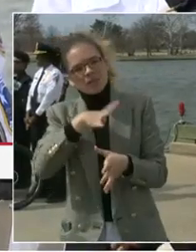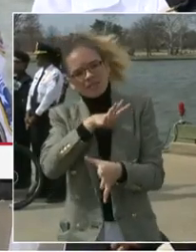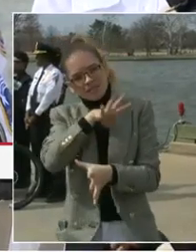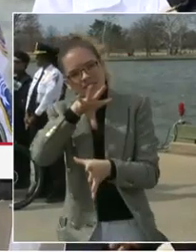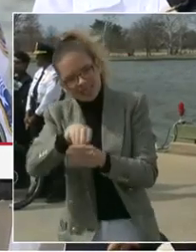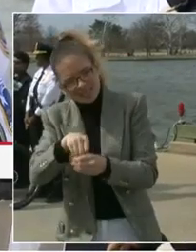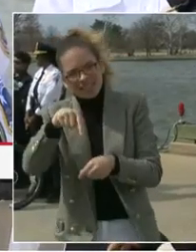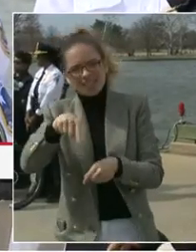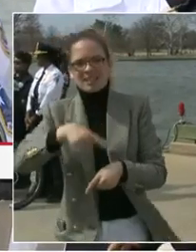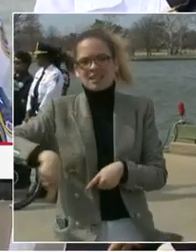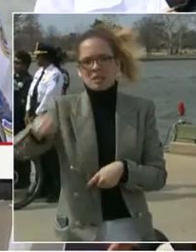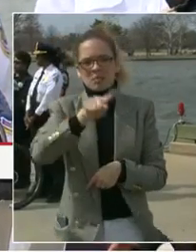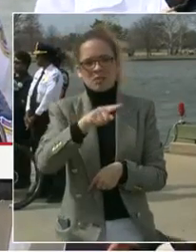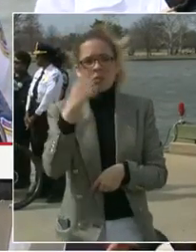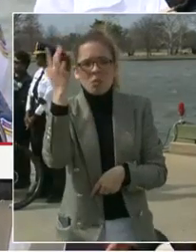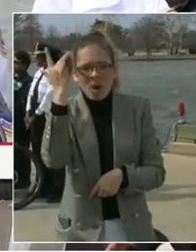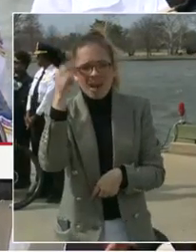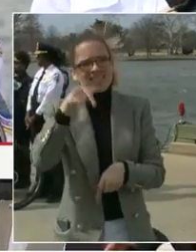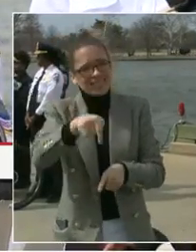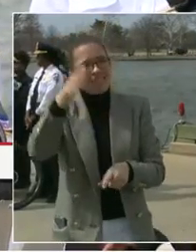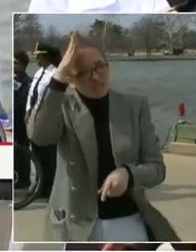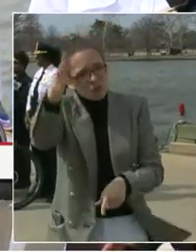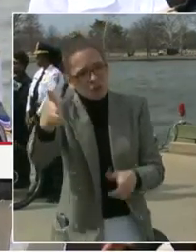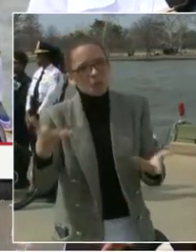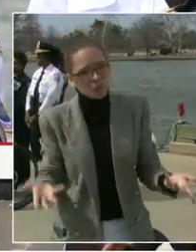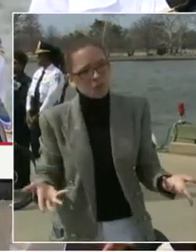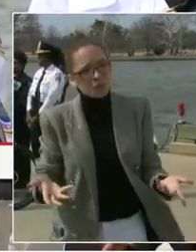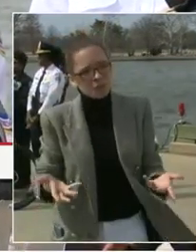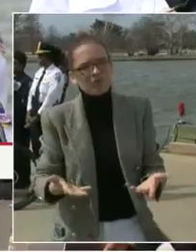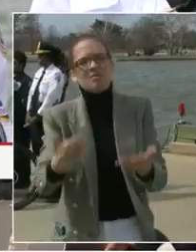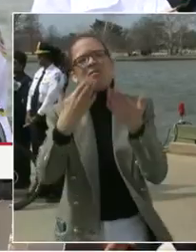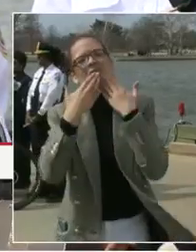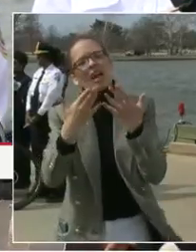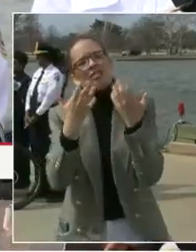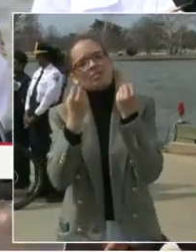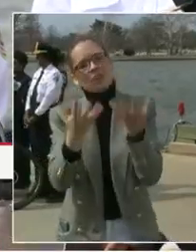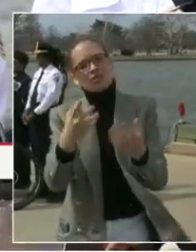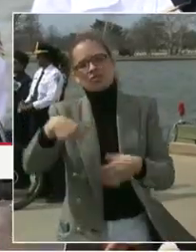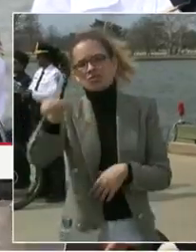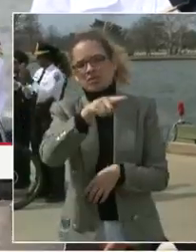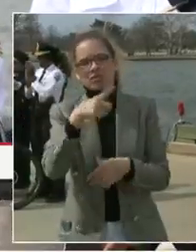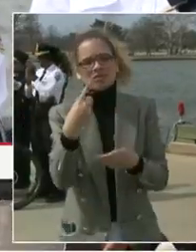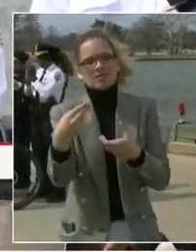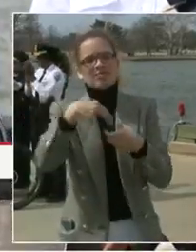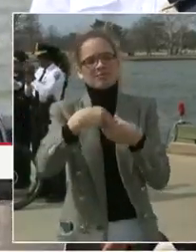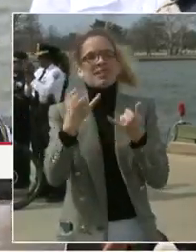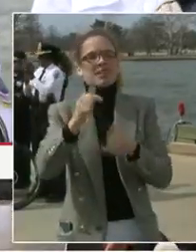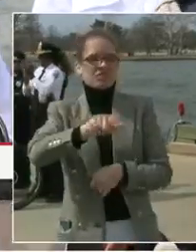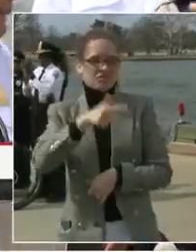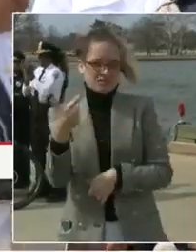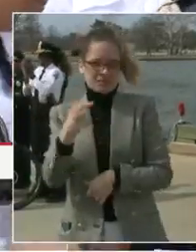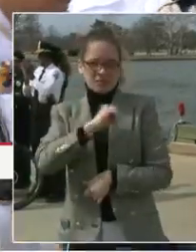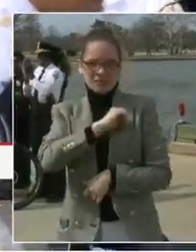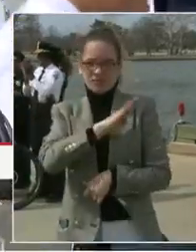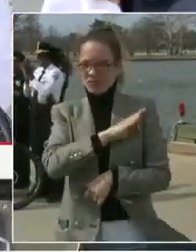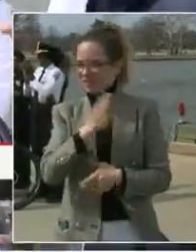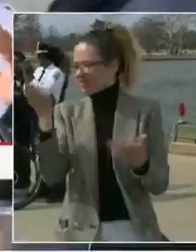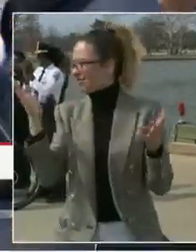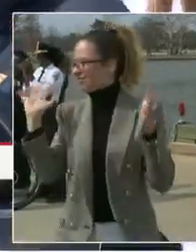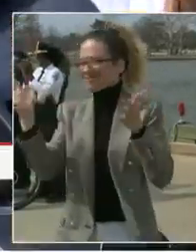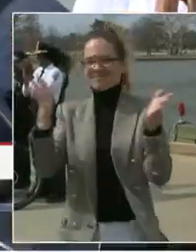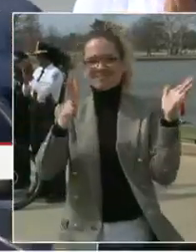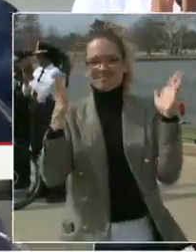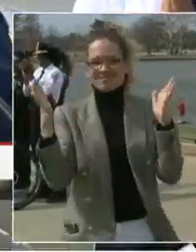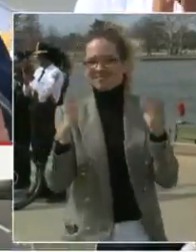they are the future of our agency and the community. Thank you for joining us today. I'll turn it back over to Mayor Bowser. Thank you, Chief.